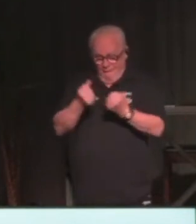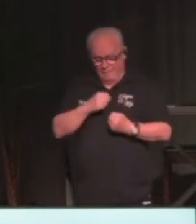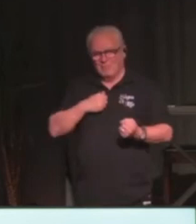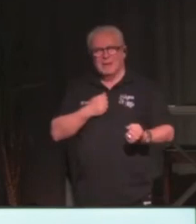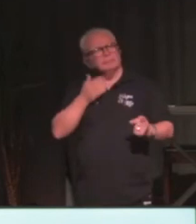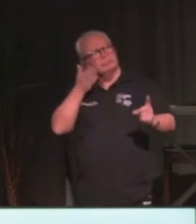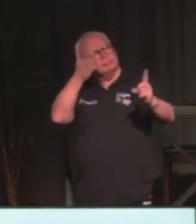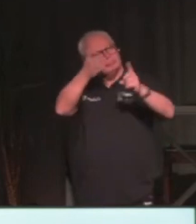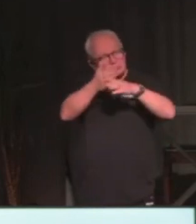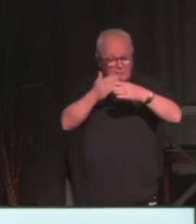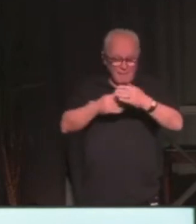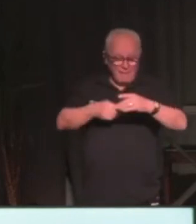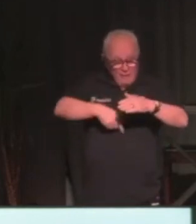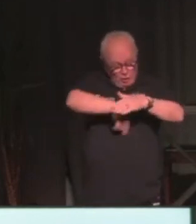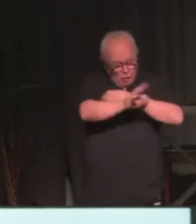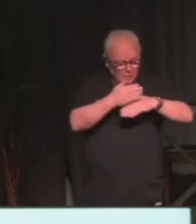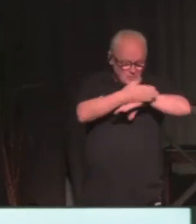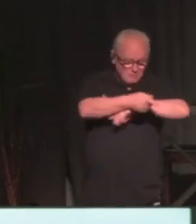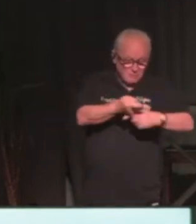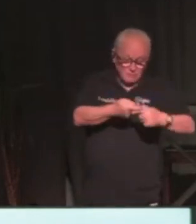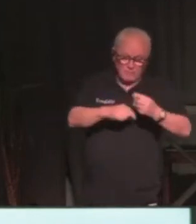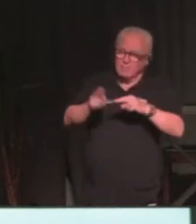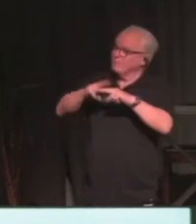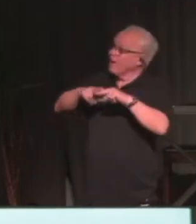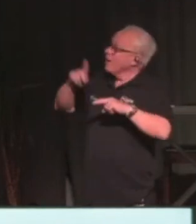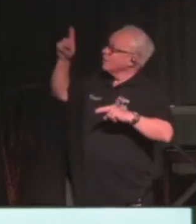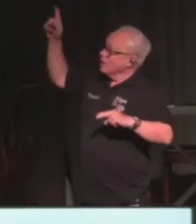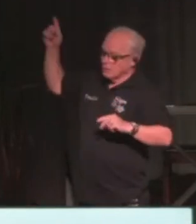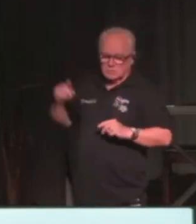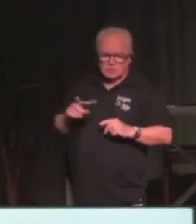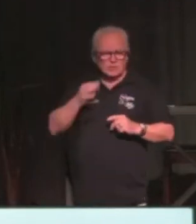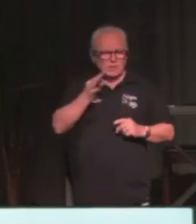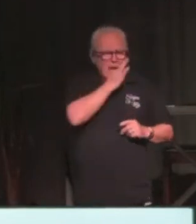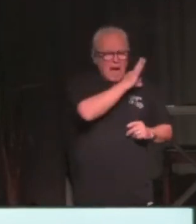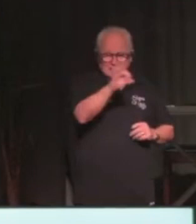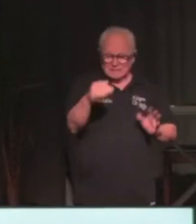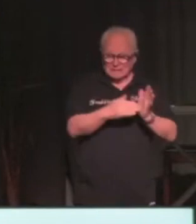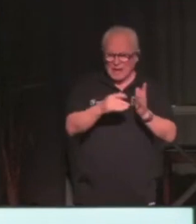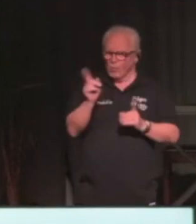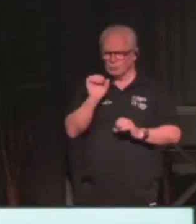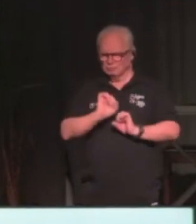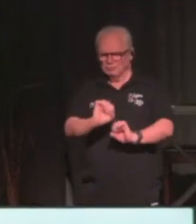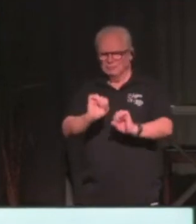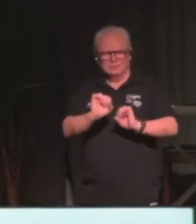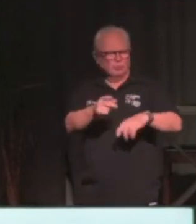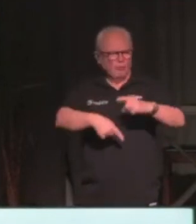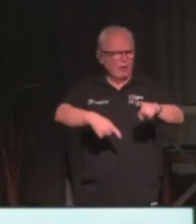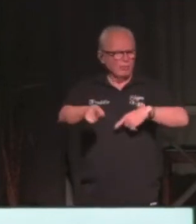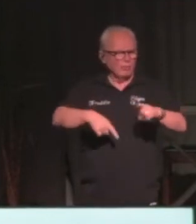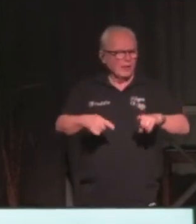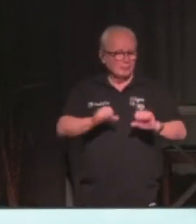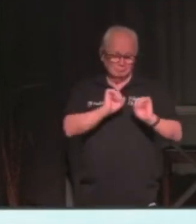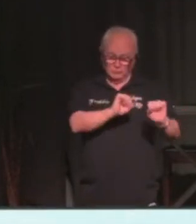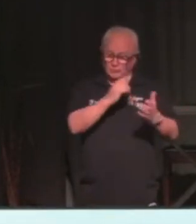authority and mission from the Father. So today, what authority do you have as